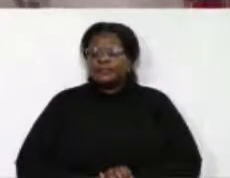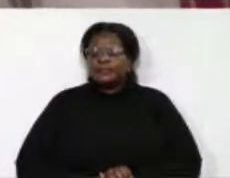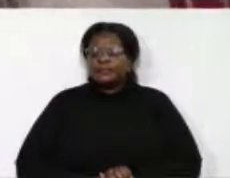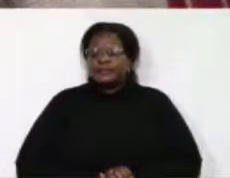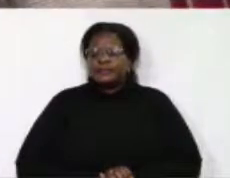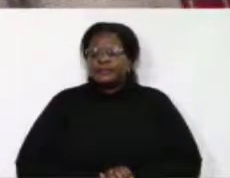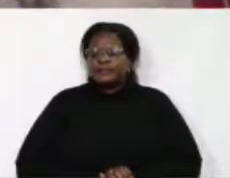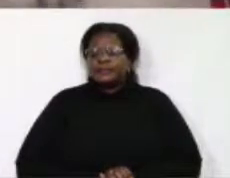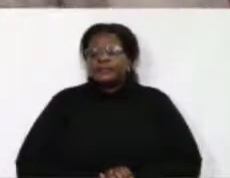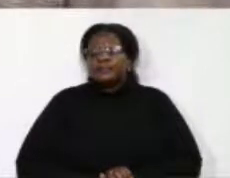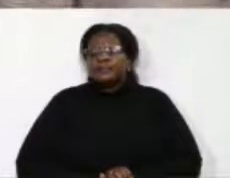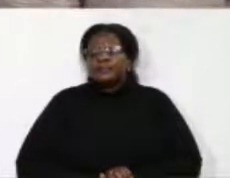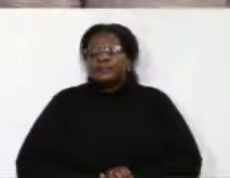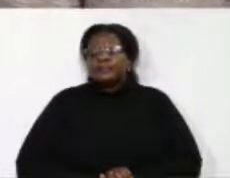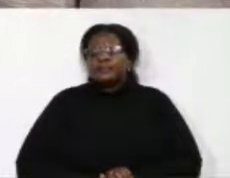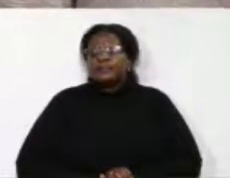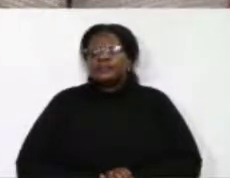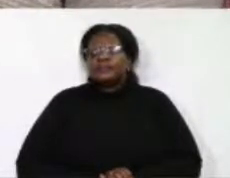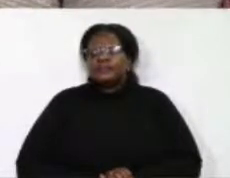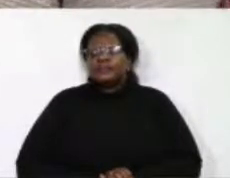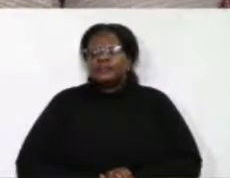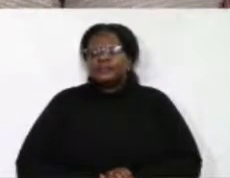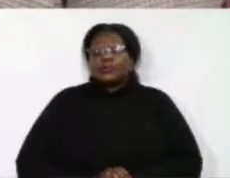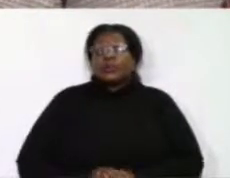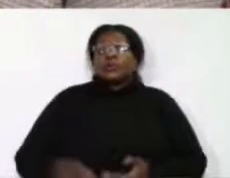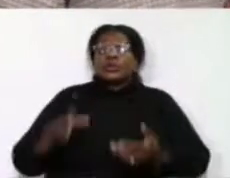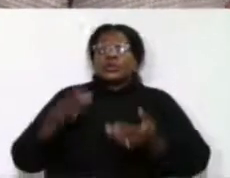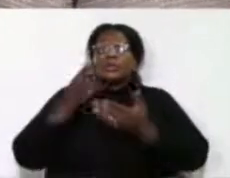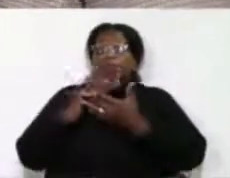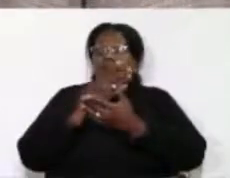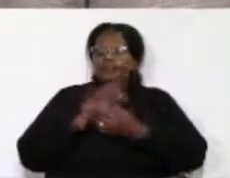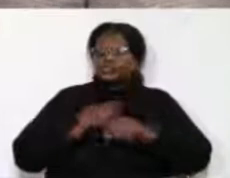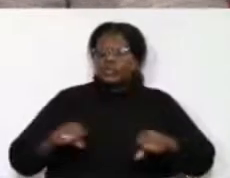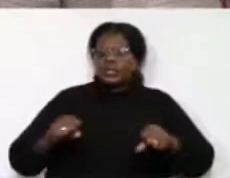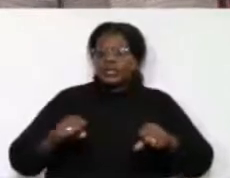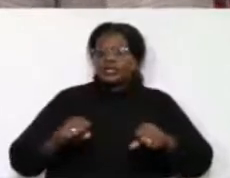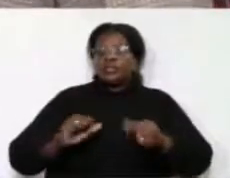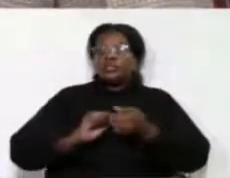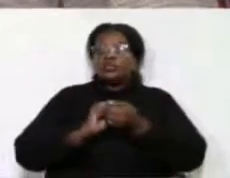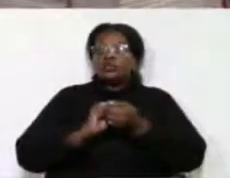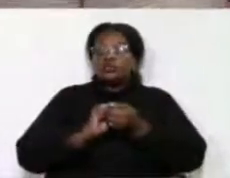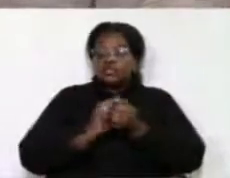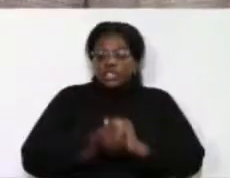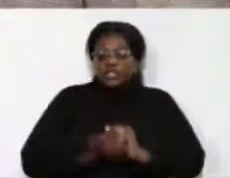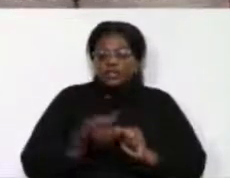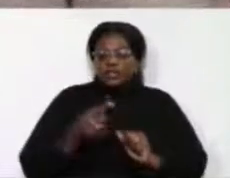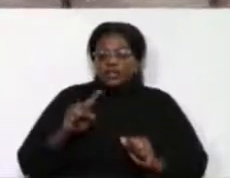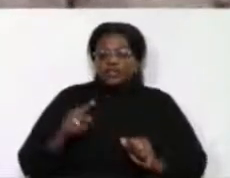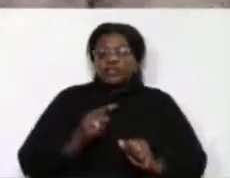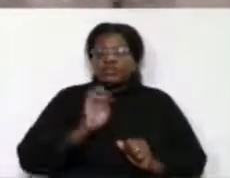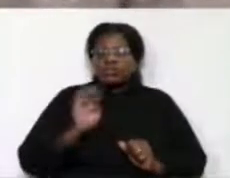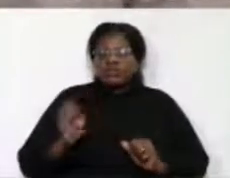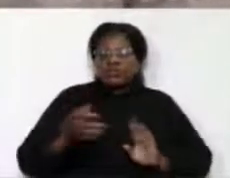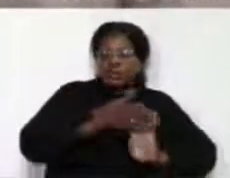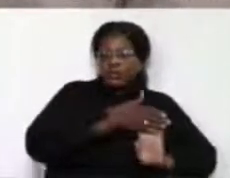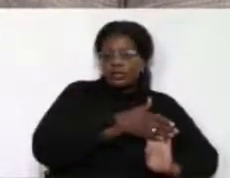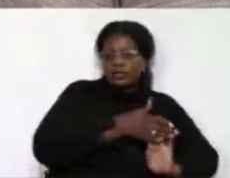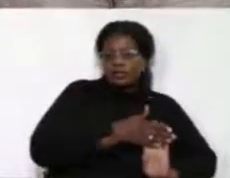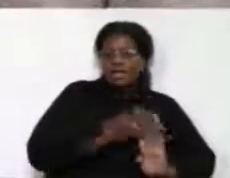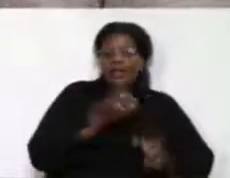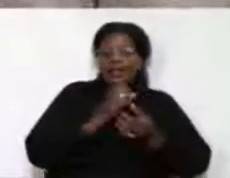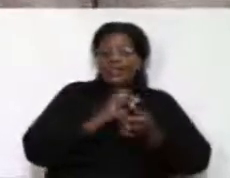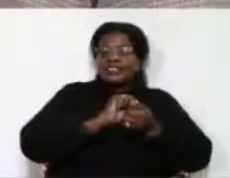within a year. So you intend to turn your inventory into cash. Into cash, yes. You intend to sell it. Yeah. That's a bit different